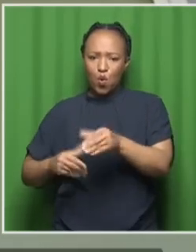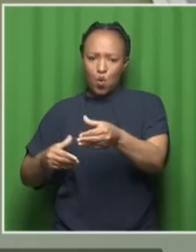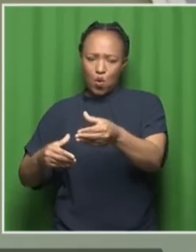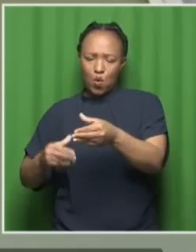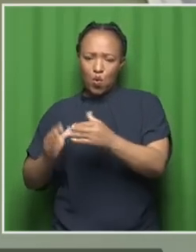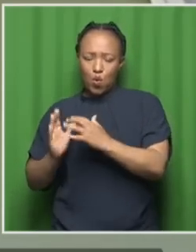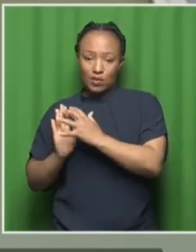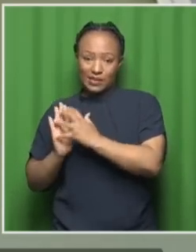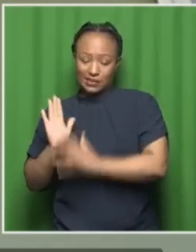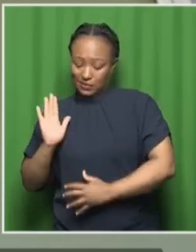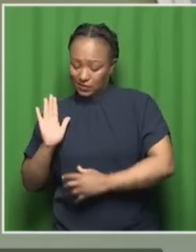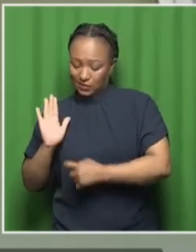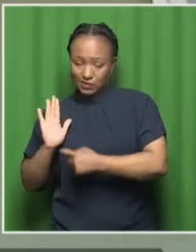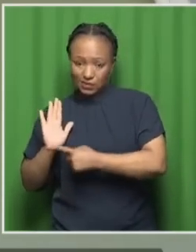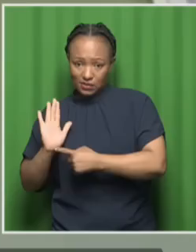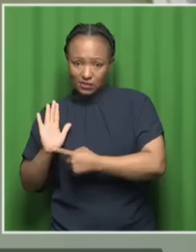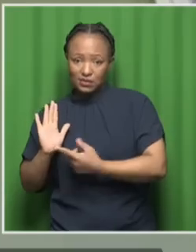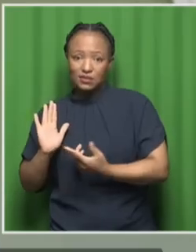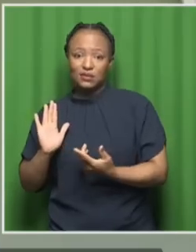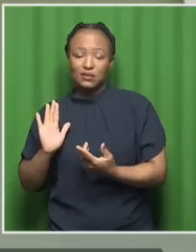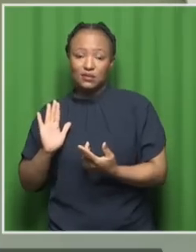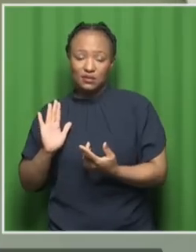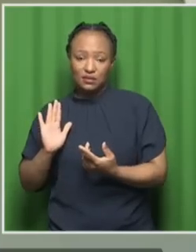is keeping us